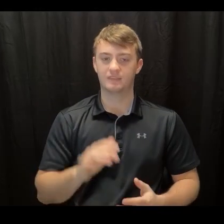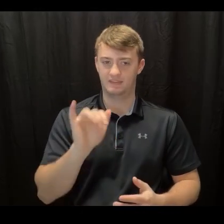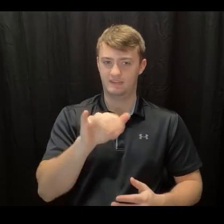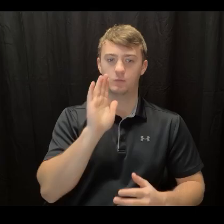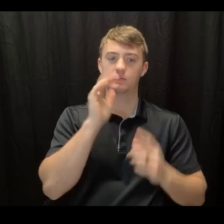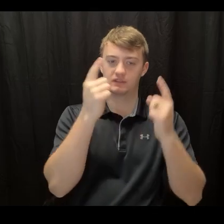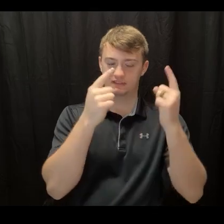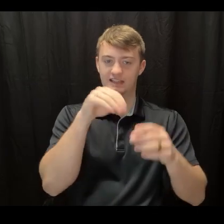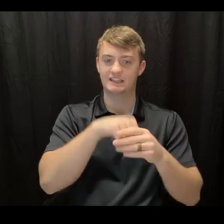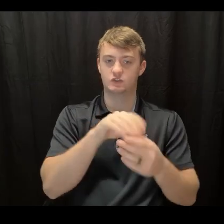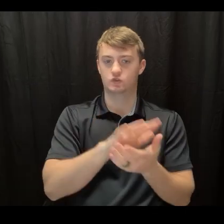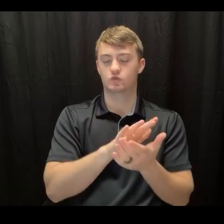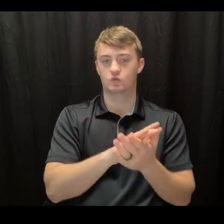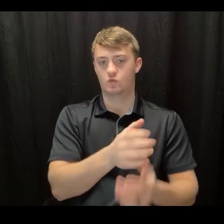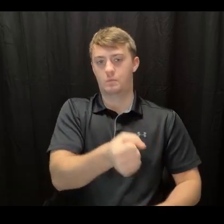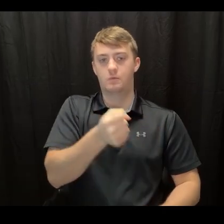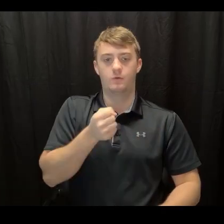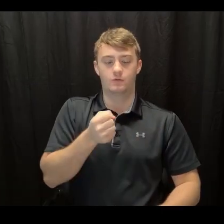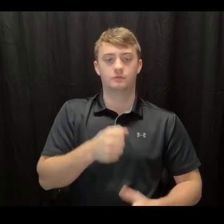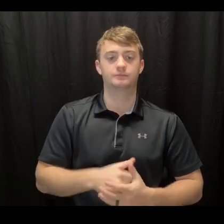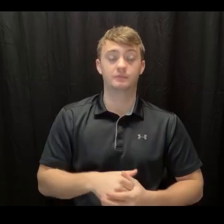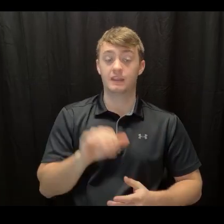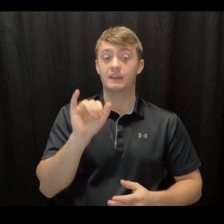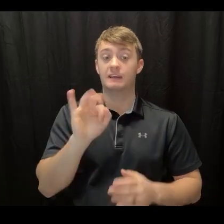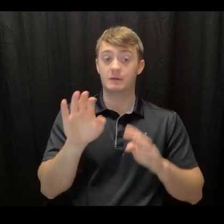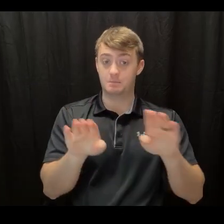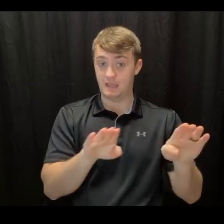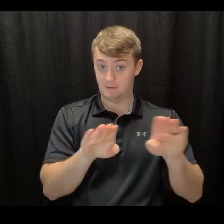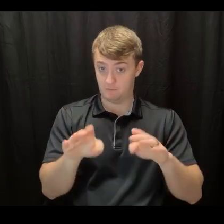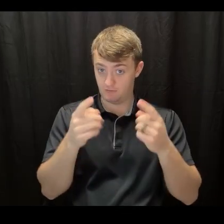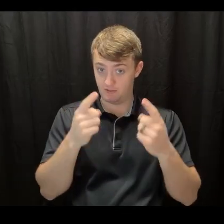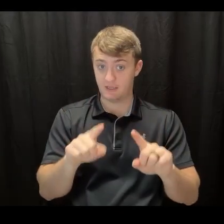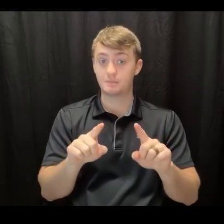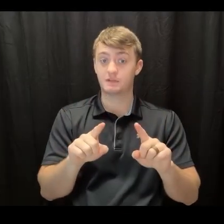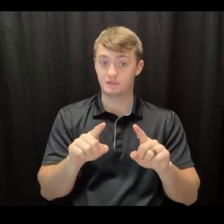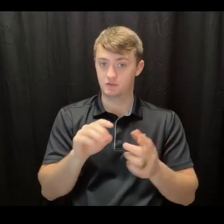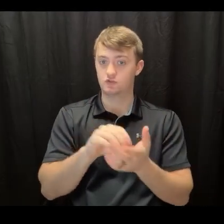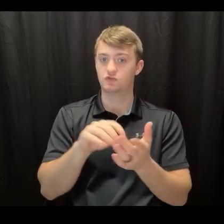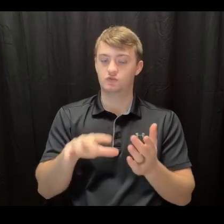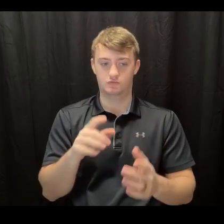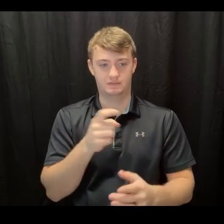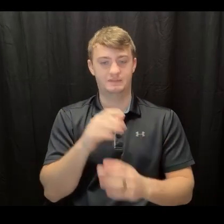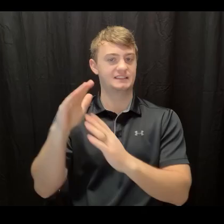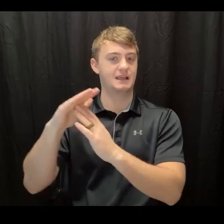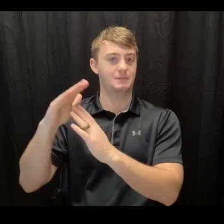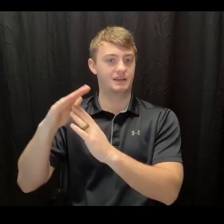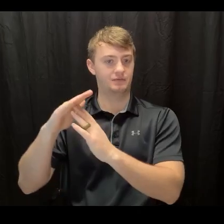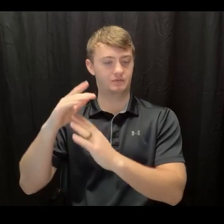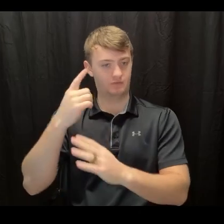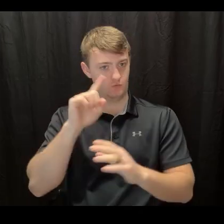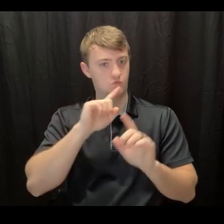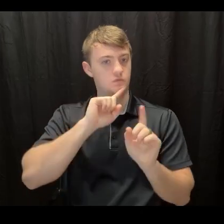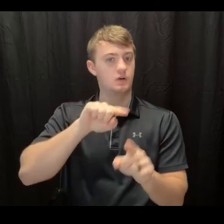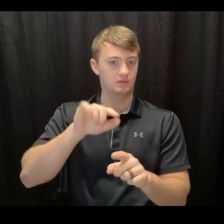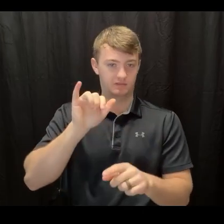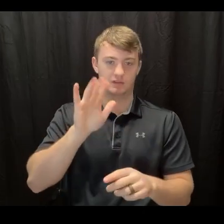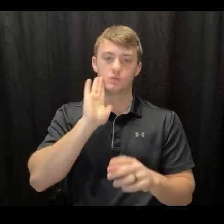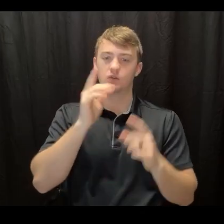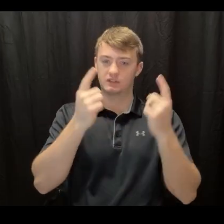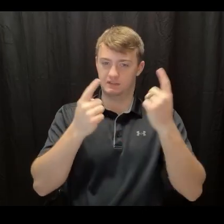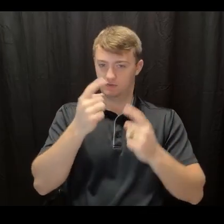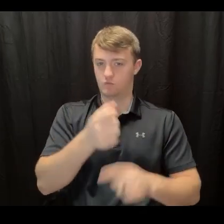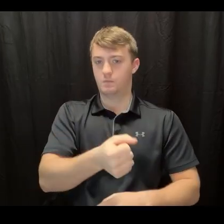This would be considered an in-school removal. And if a behavior occurs and the student is then given a timeout as a response, this